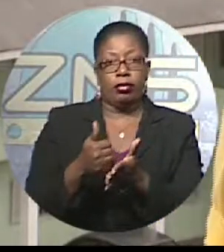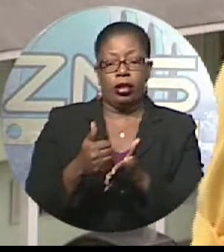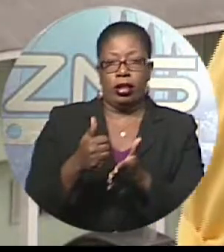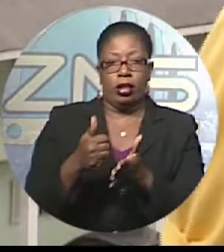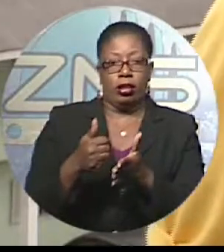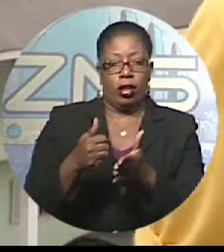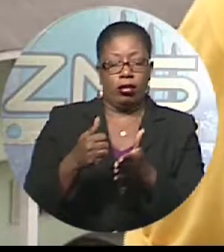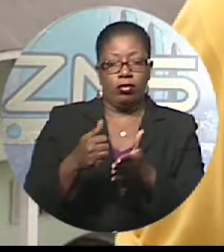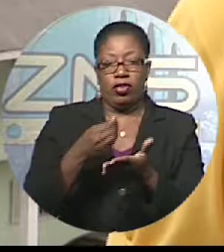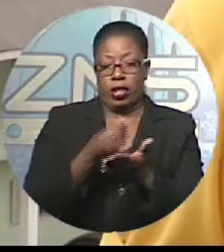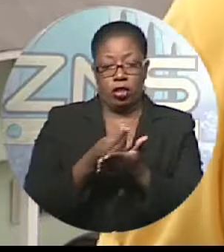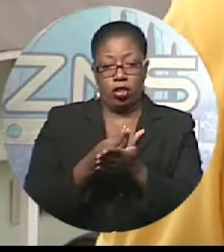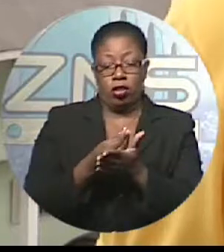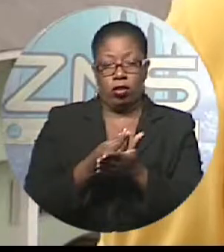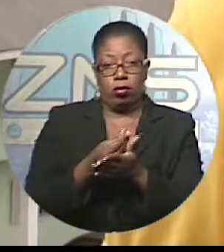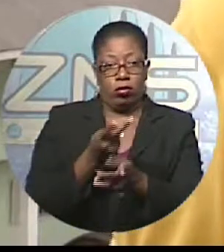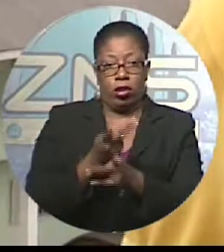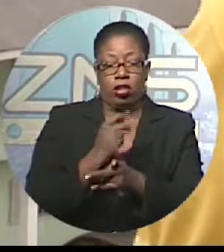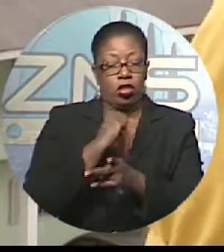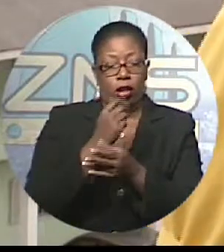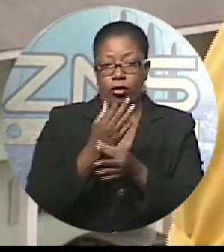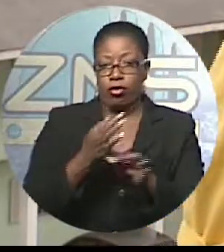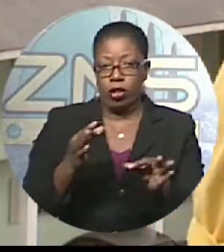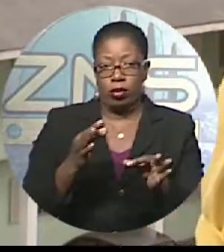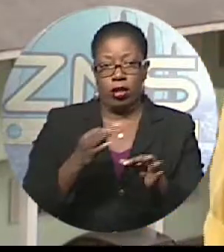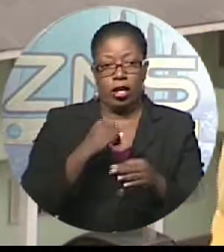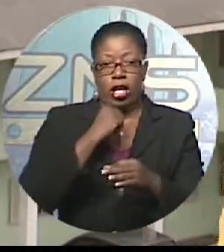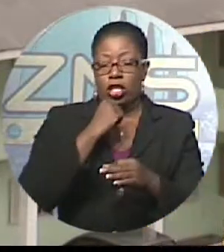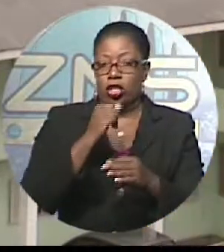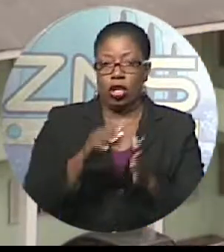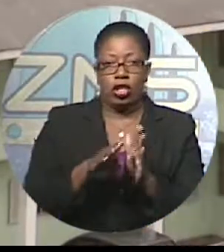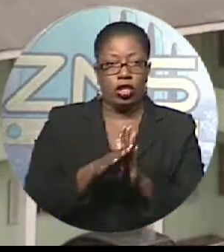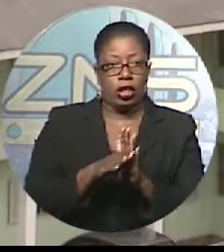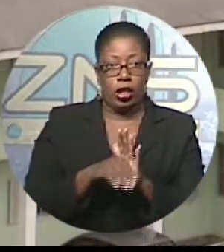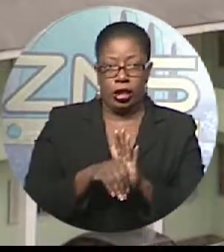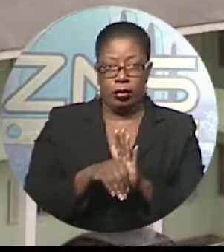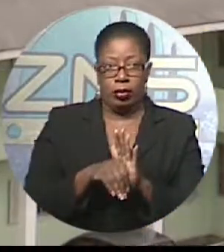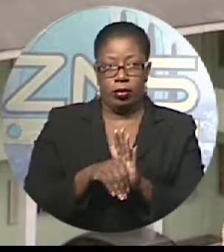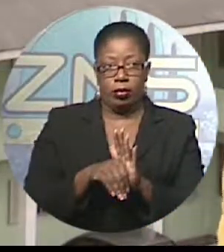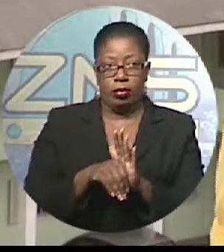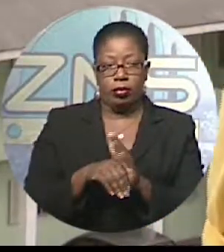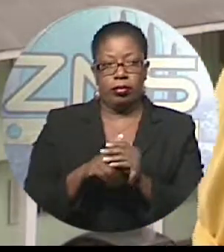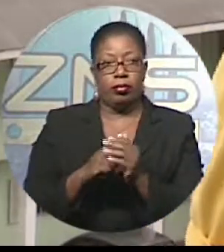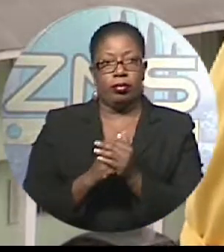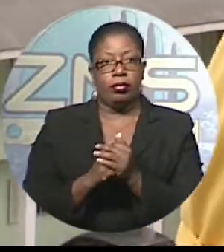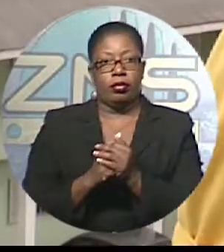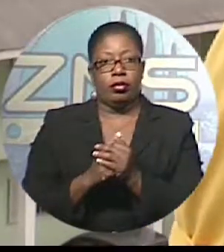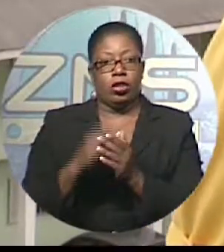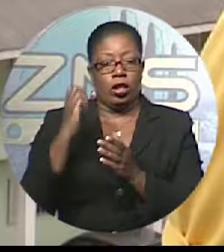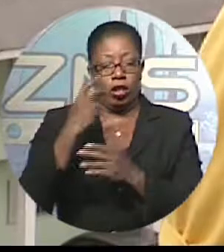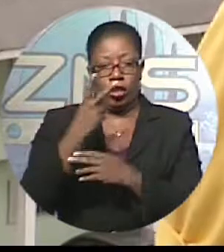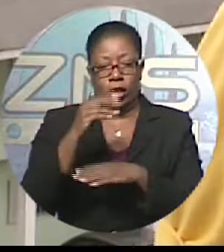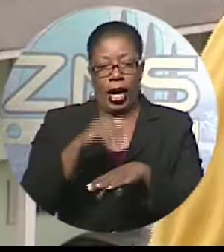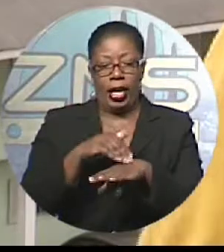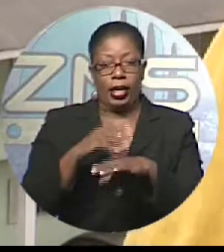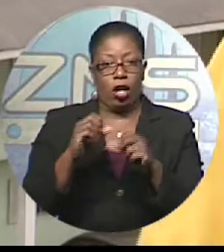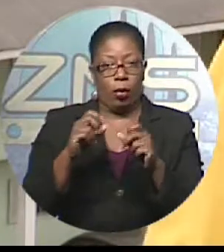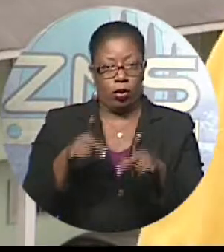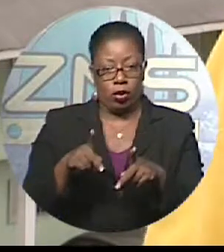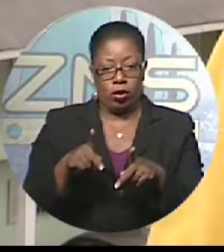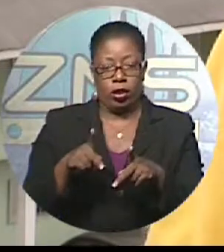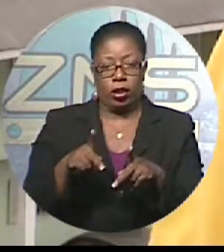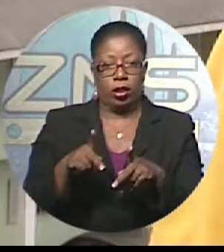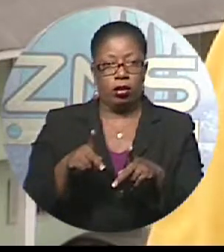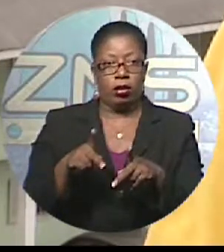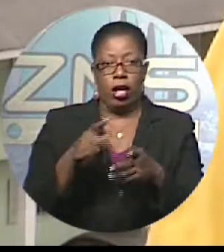financially sustain, because it's not free and it's not cheap. I'd say look at the opportunities, look at what could